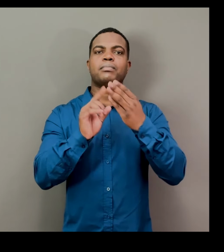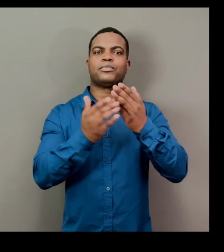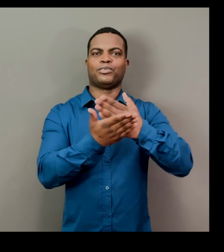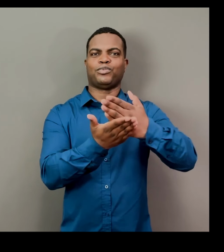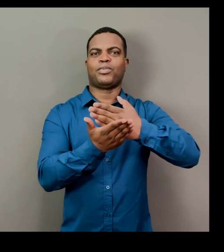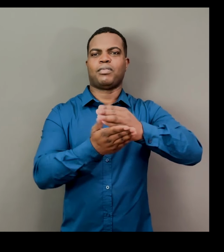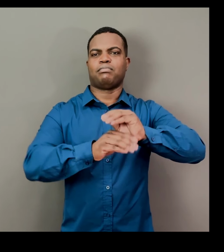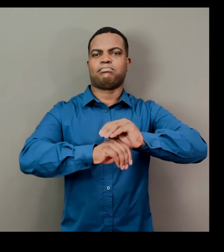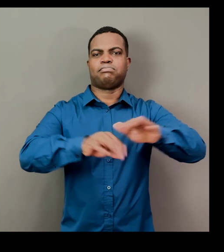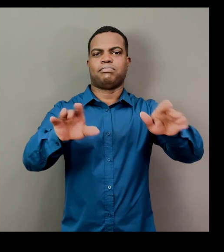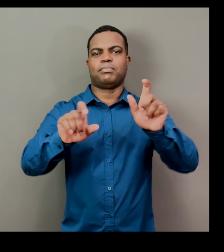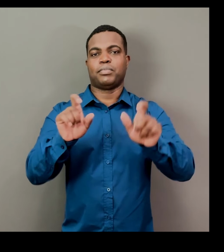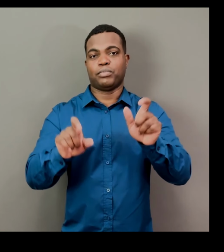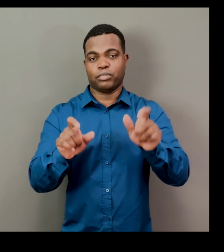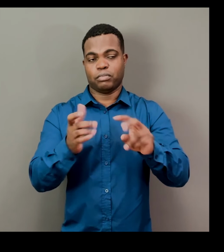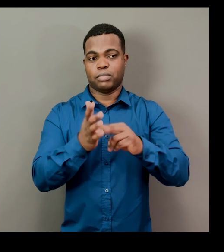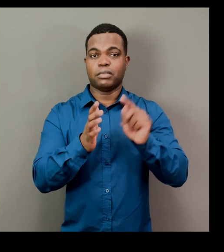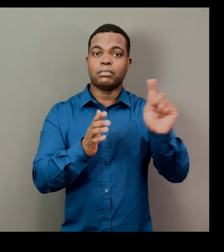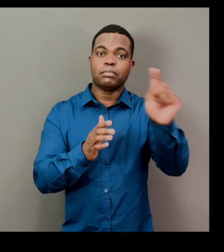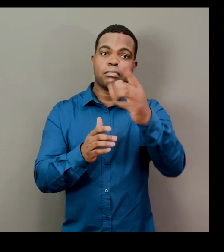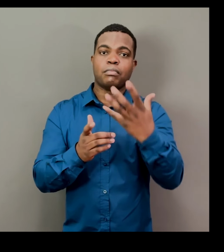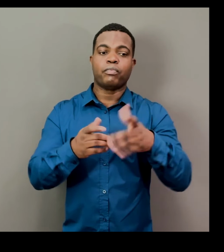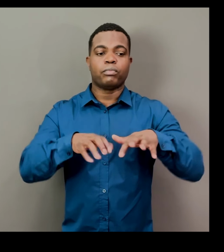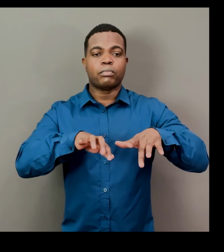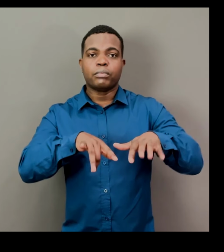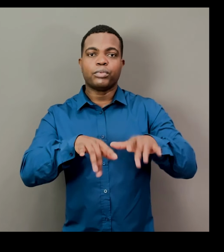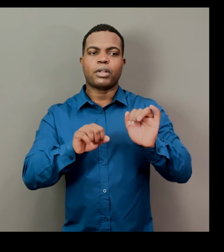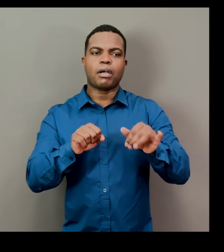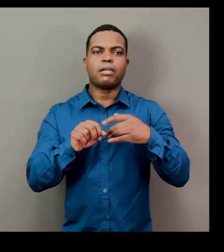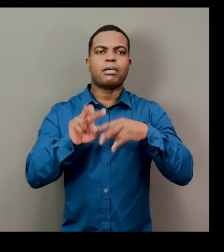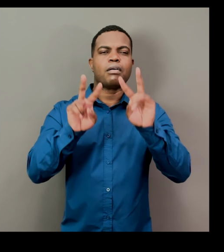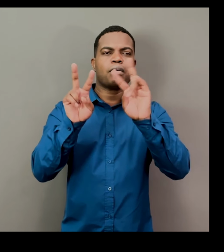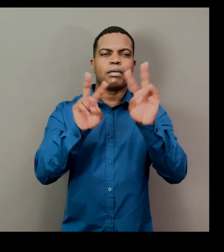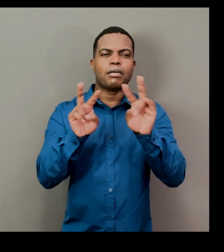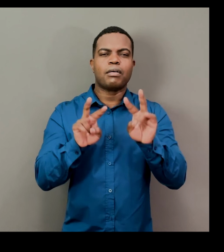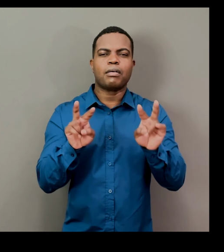with computer access can do so too.